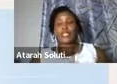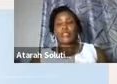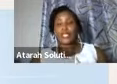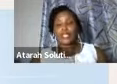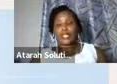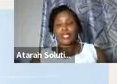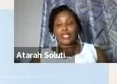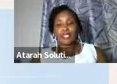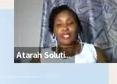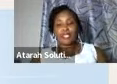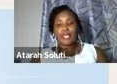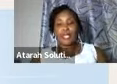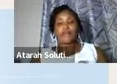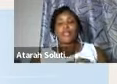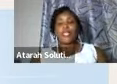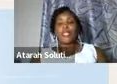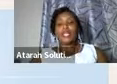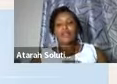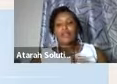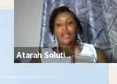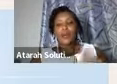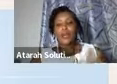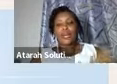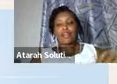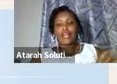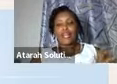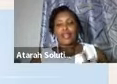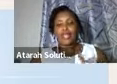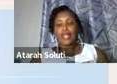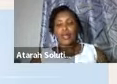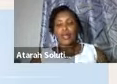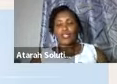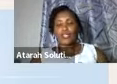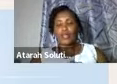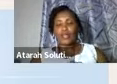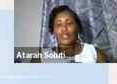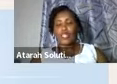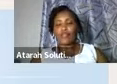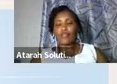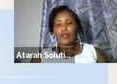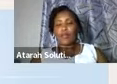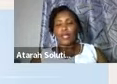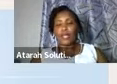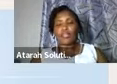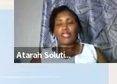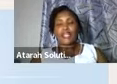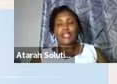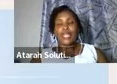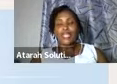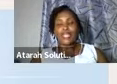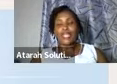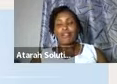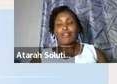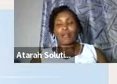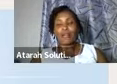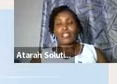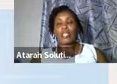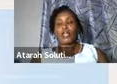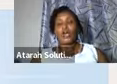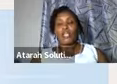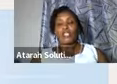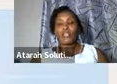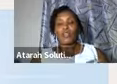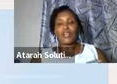you get to get a certificate done. And then from there, we have College of Career Development, Career Guidance and